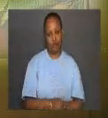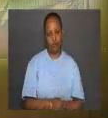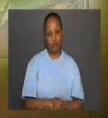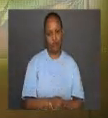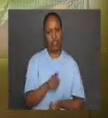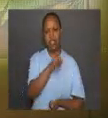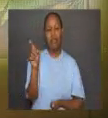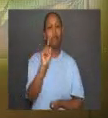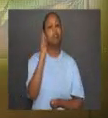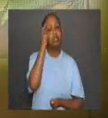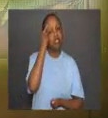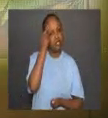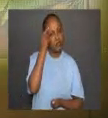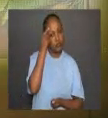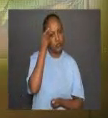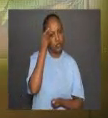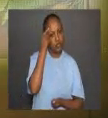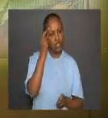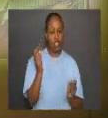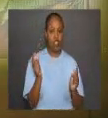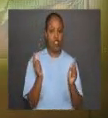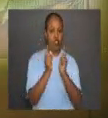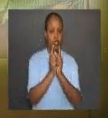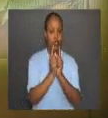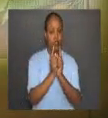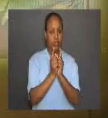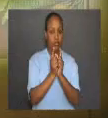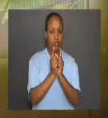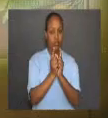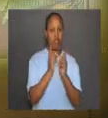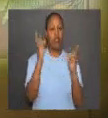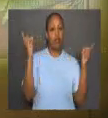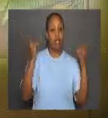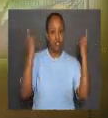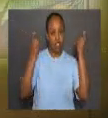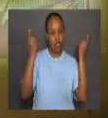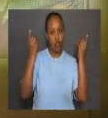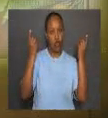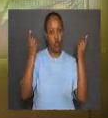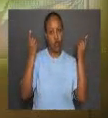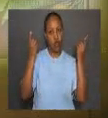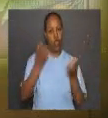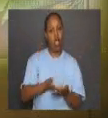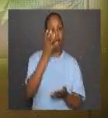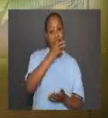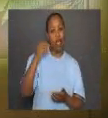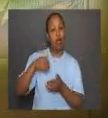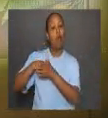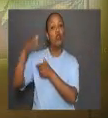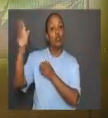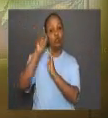What do you think the relationship is between natural resources and foreign policy?